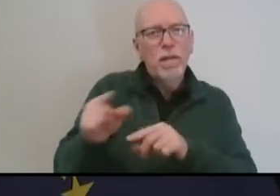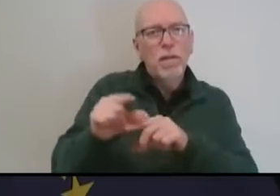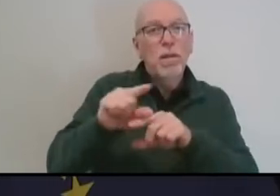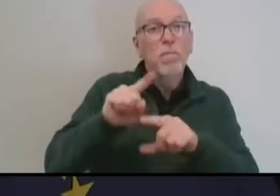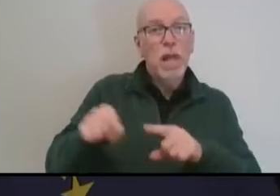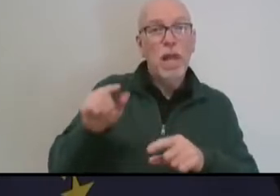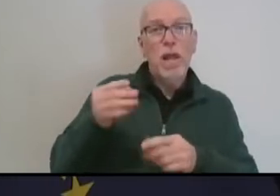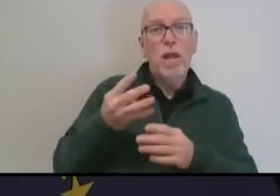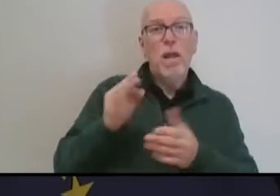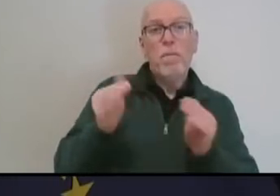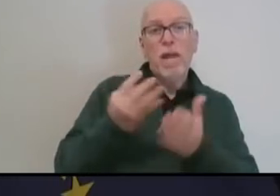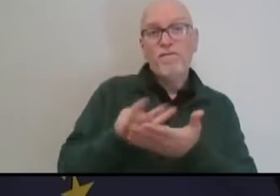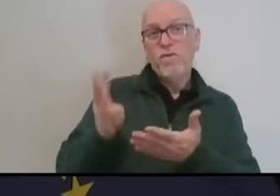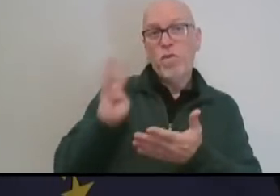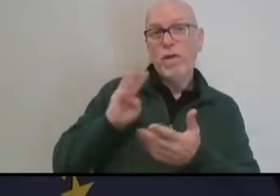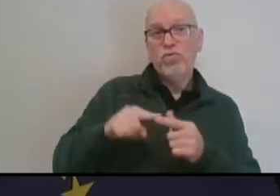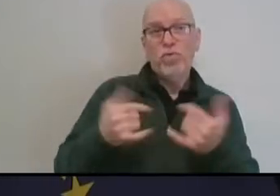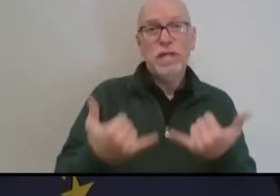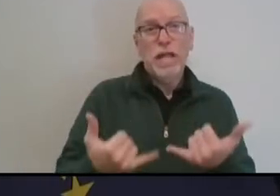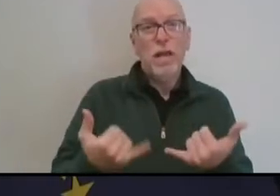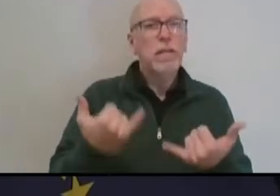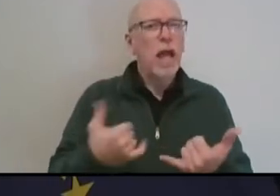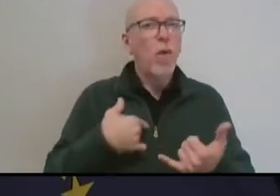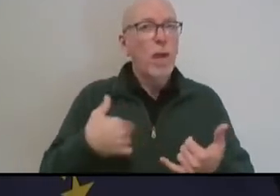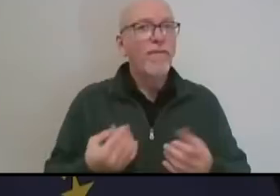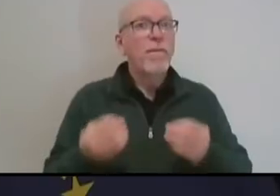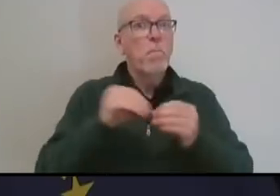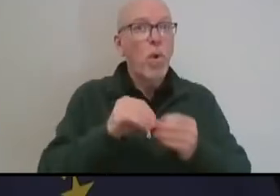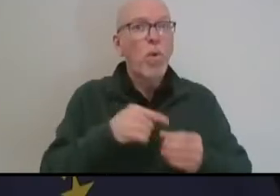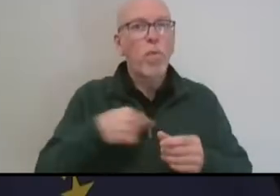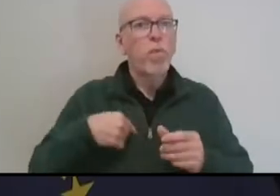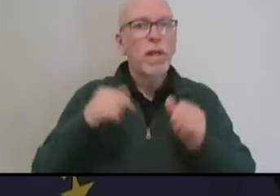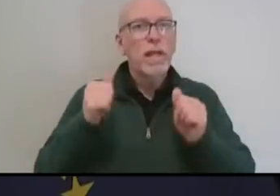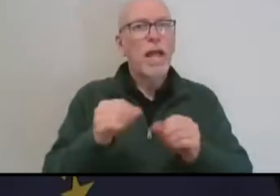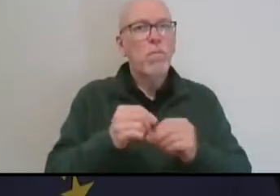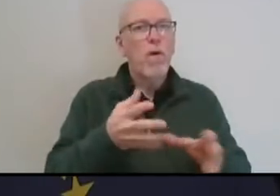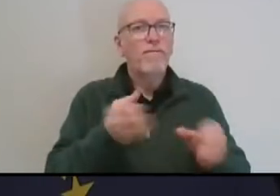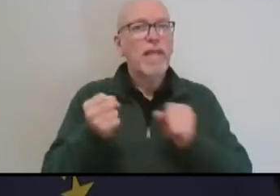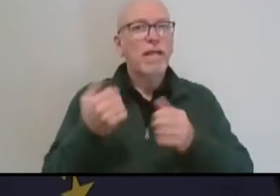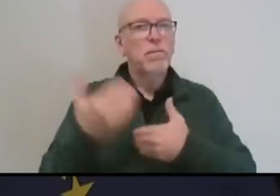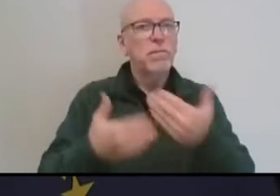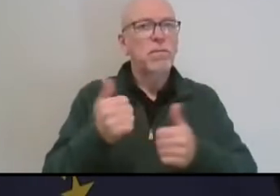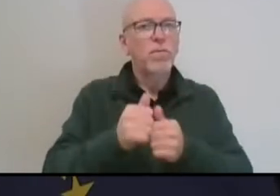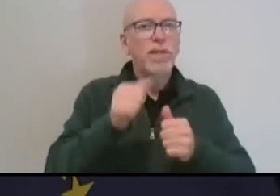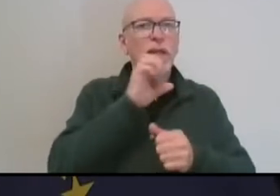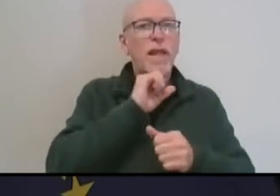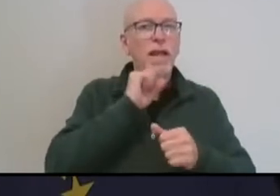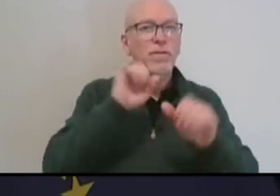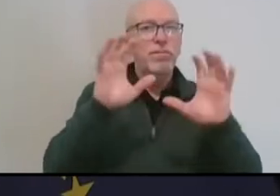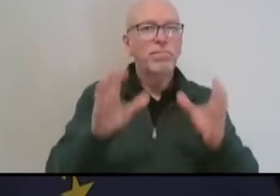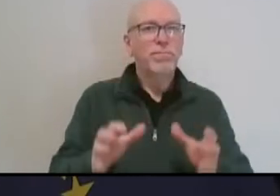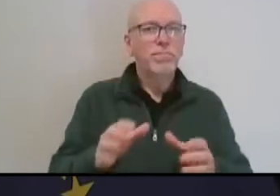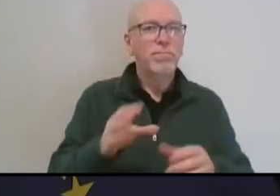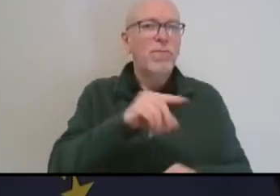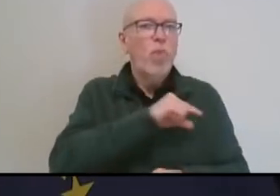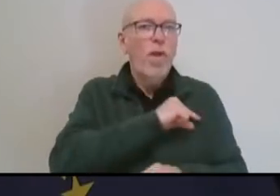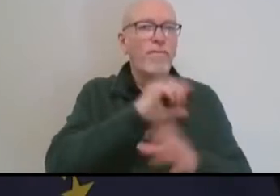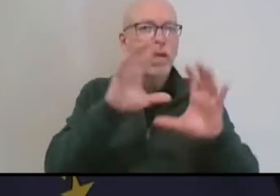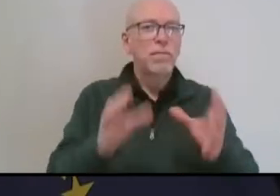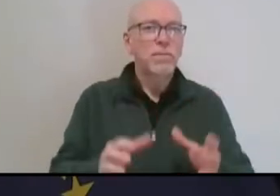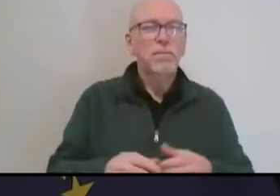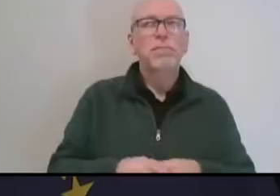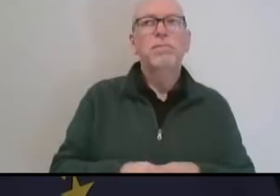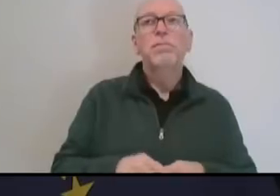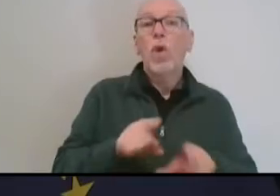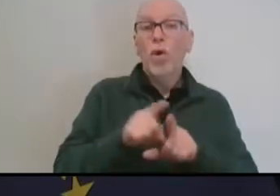at now, we do have enough where we're able to move faster through these different eligibility groups. Also,